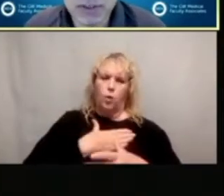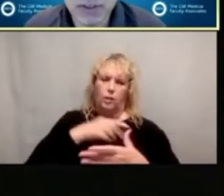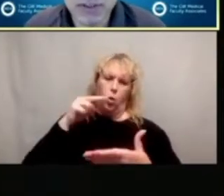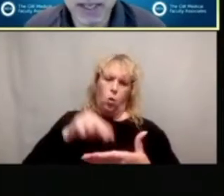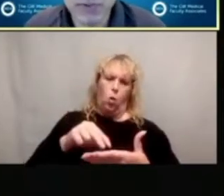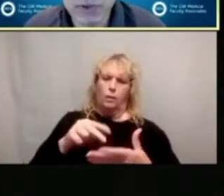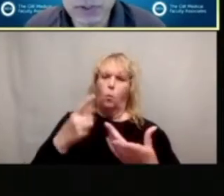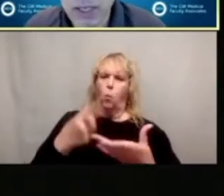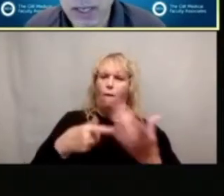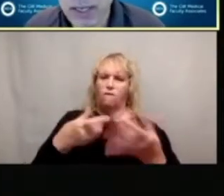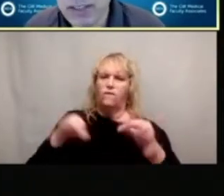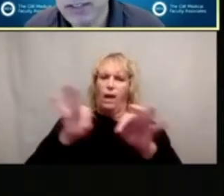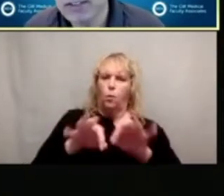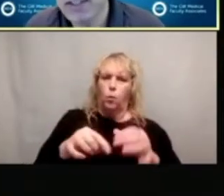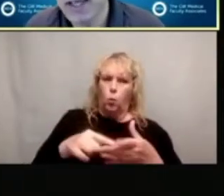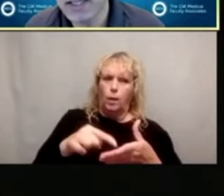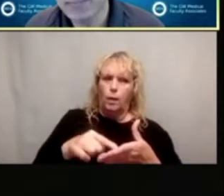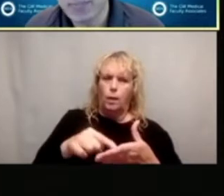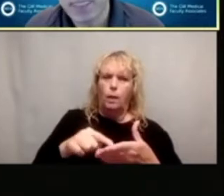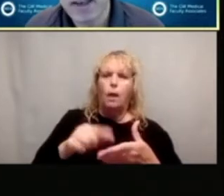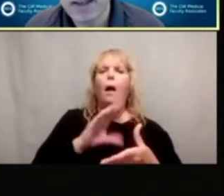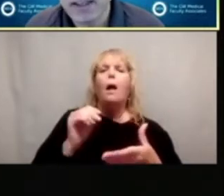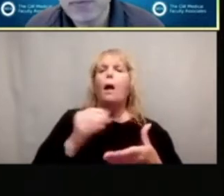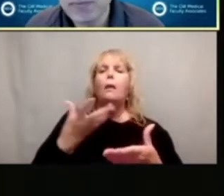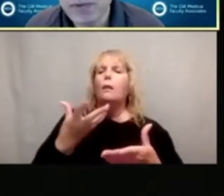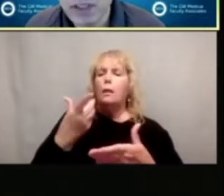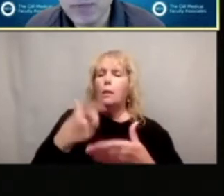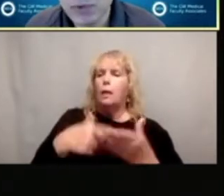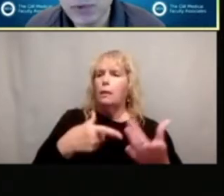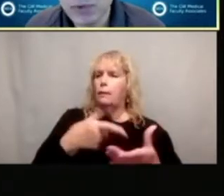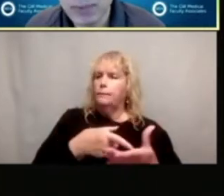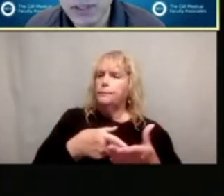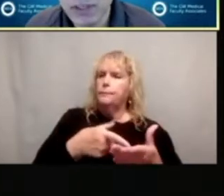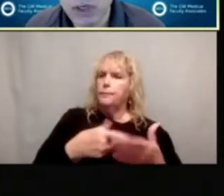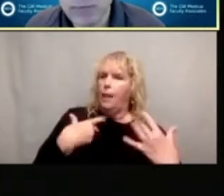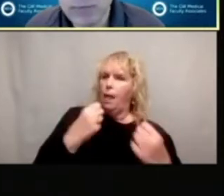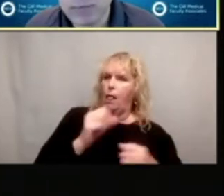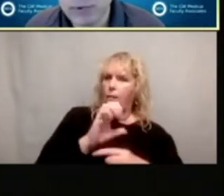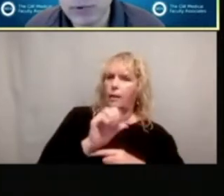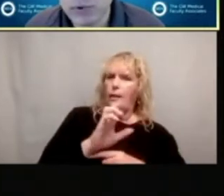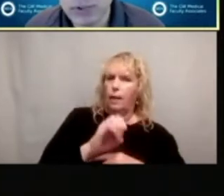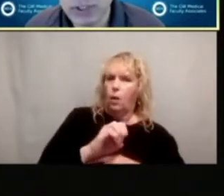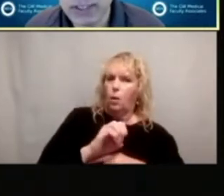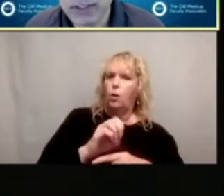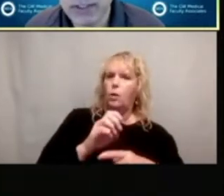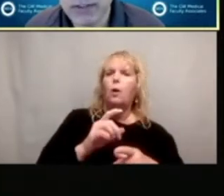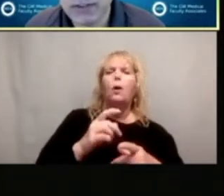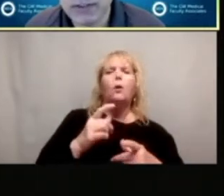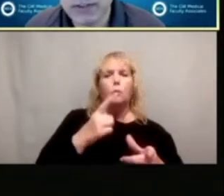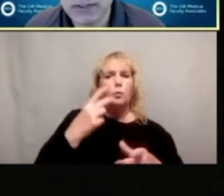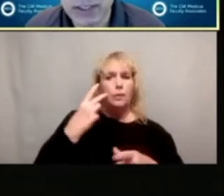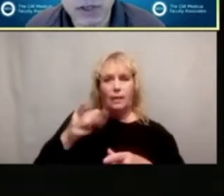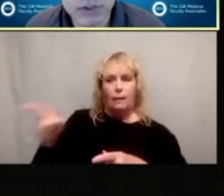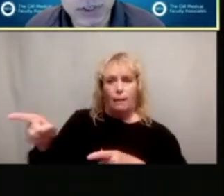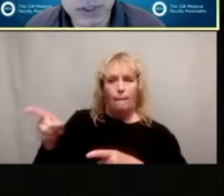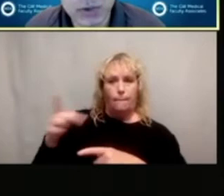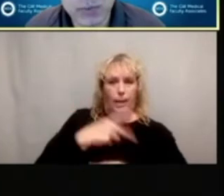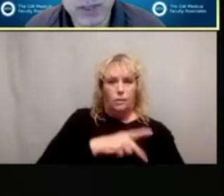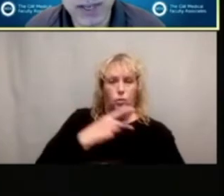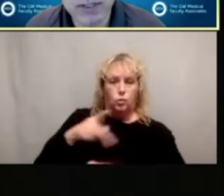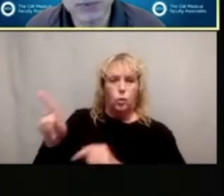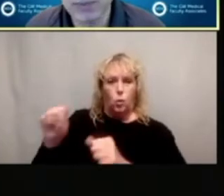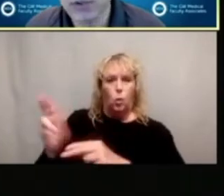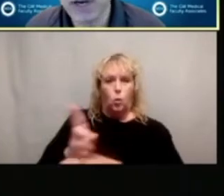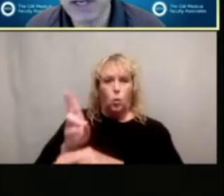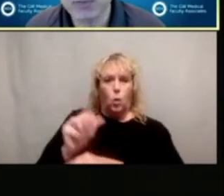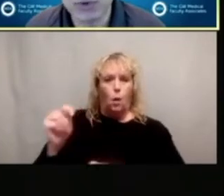is on the healthcare side is that if your patients are more comfortable utilizing this technology at home,